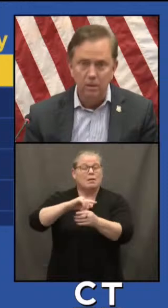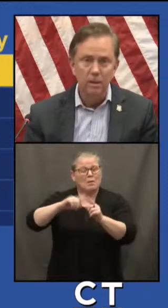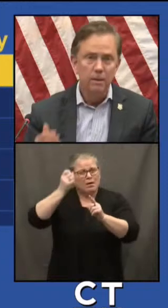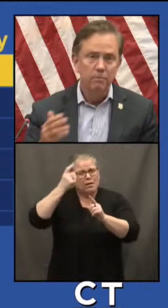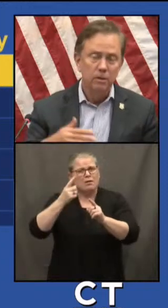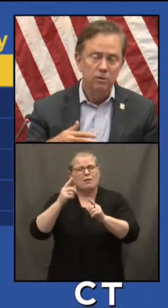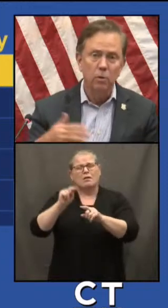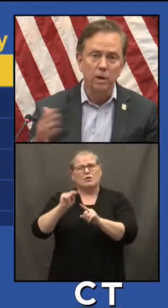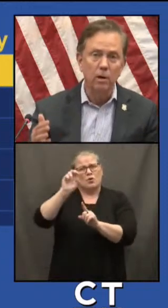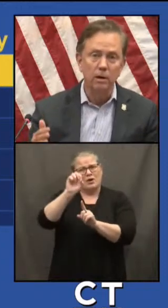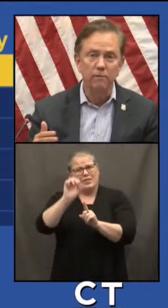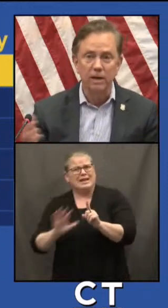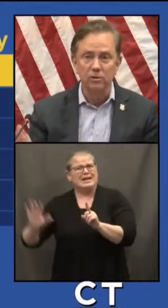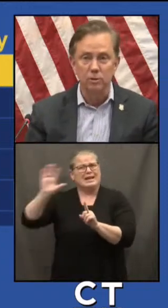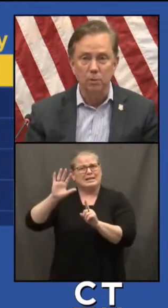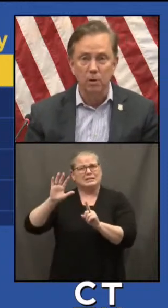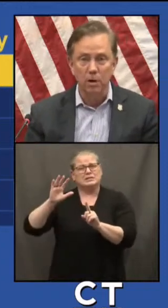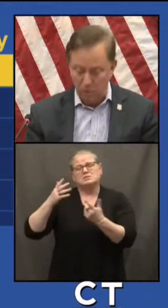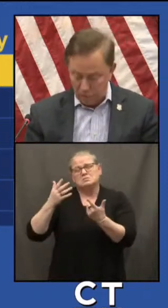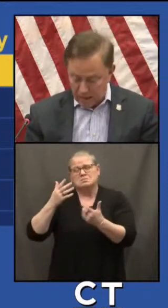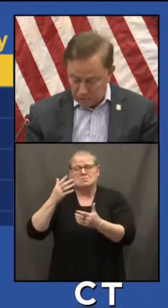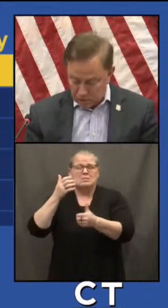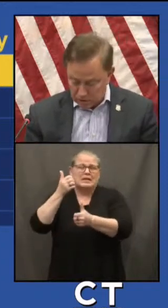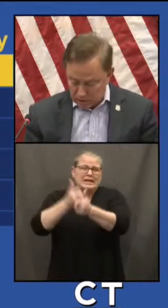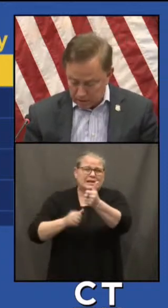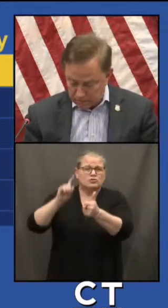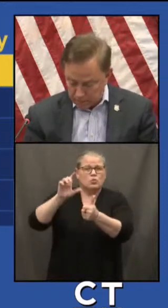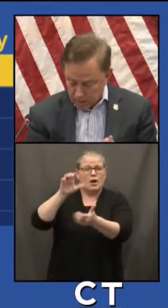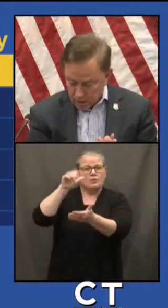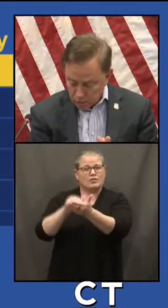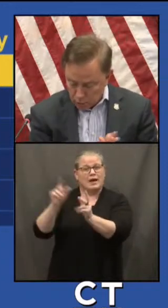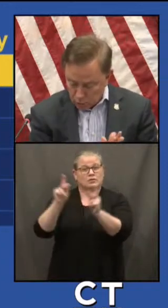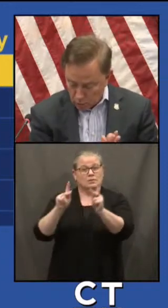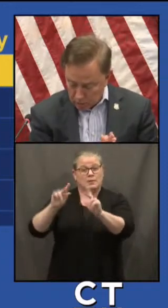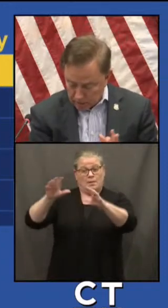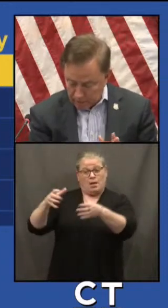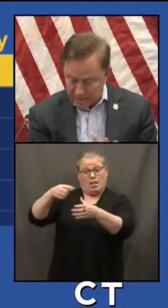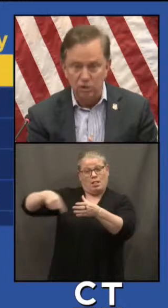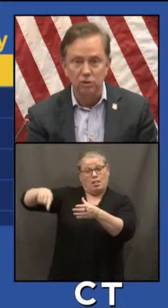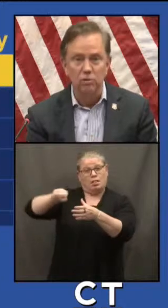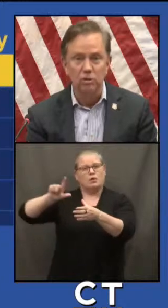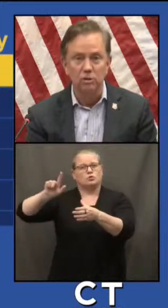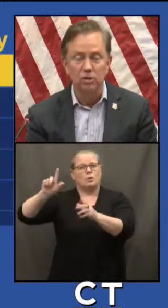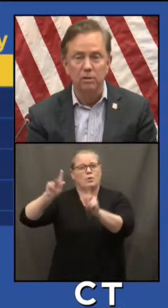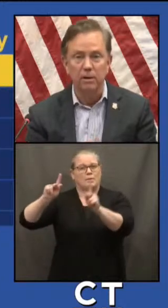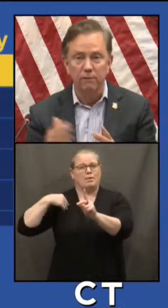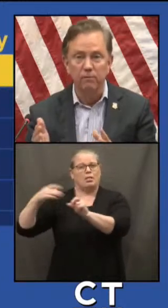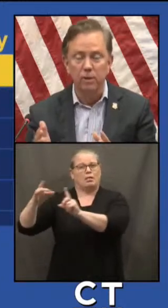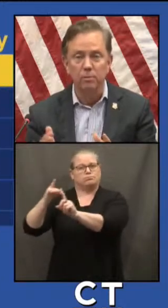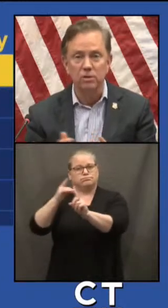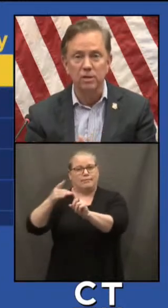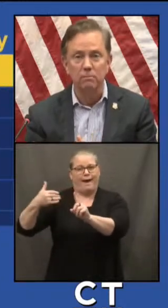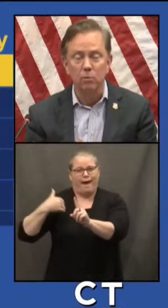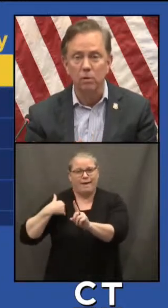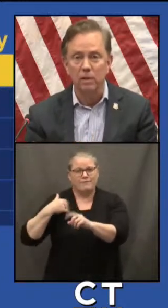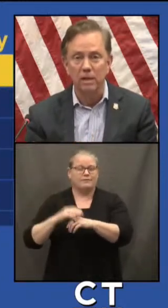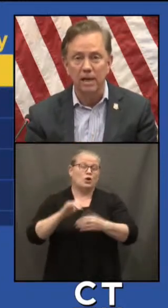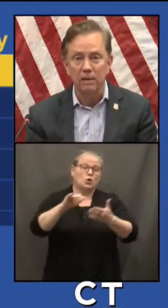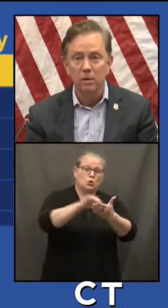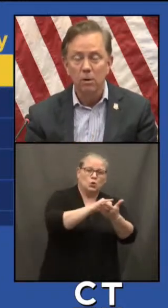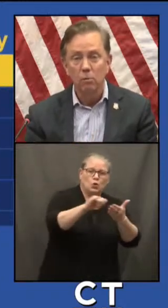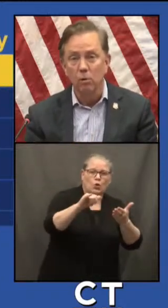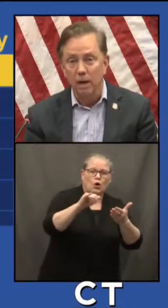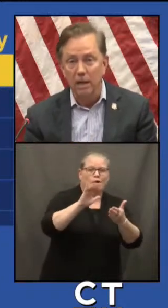we're 21 infections per 100,000, New York and Massachusetts are about 50% more than